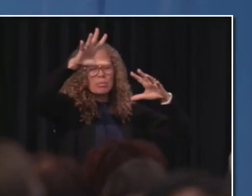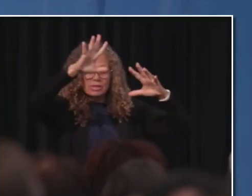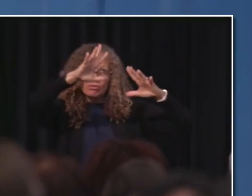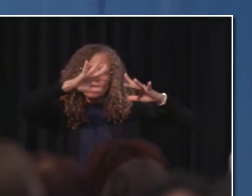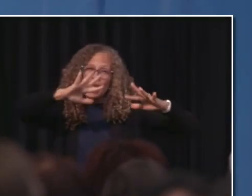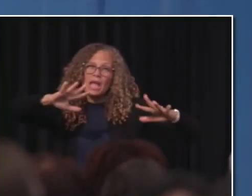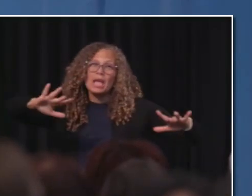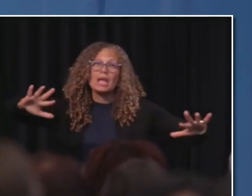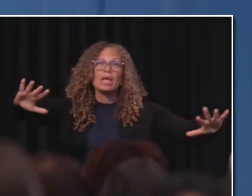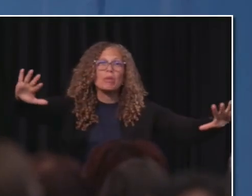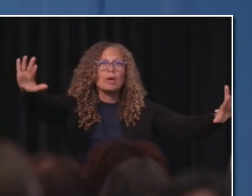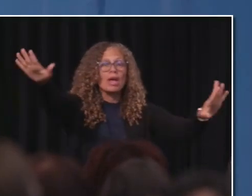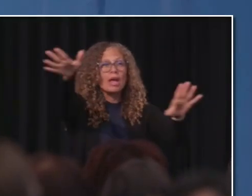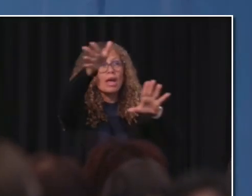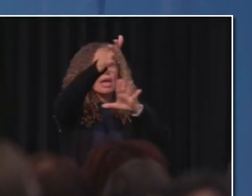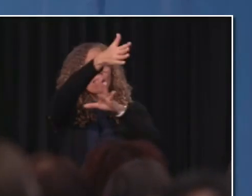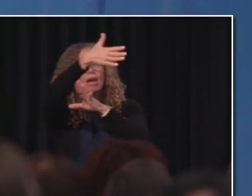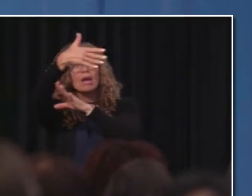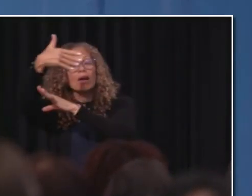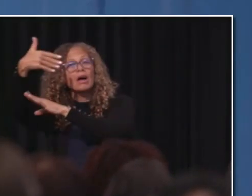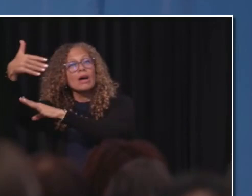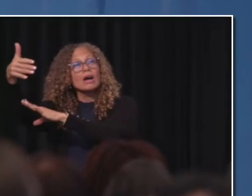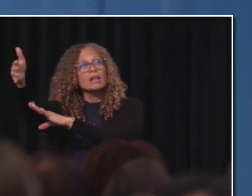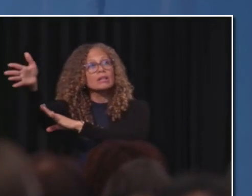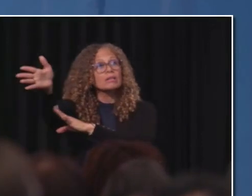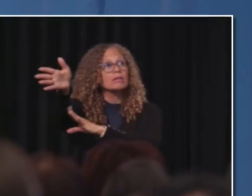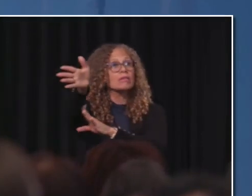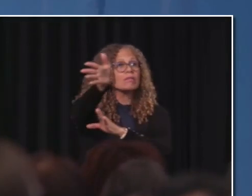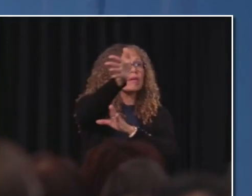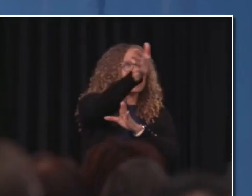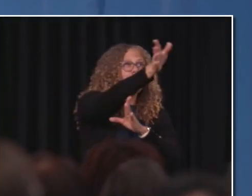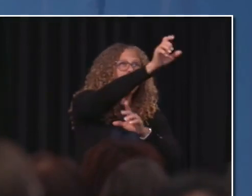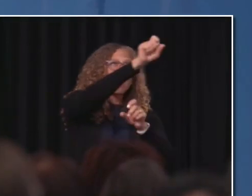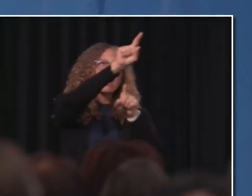gallantly streaming, and the